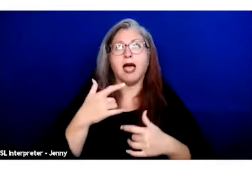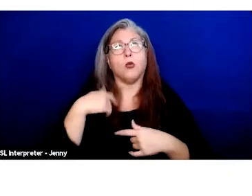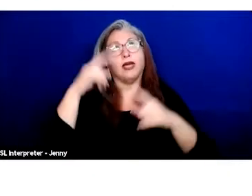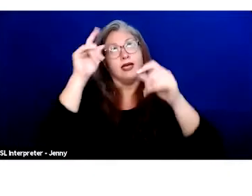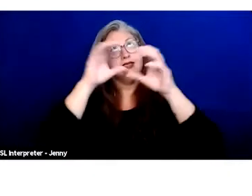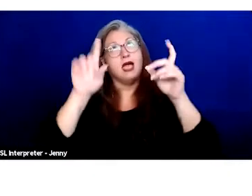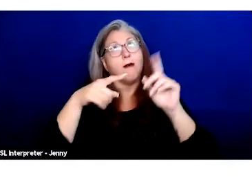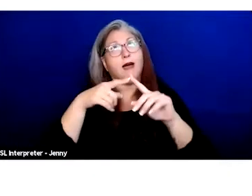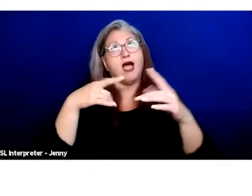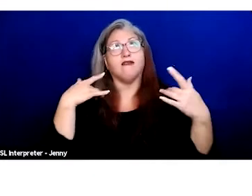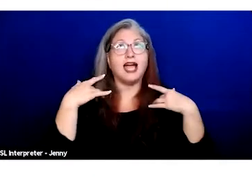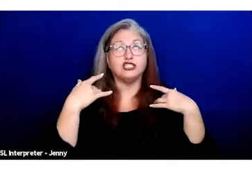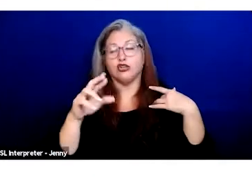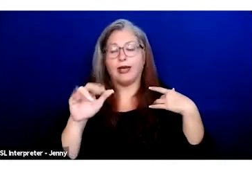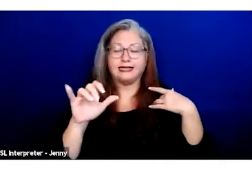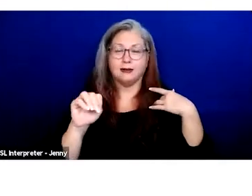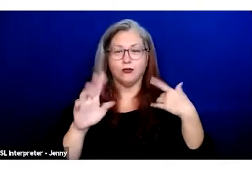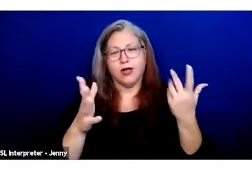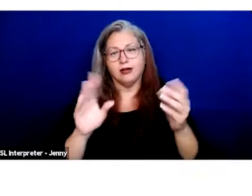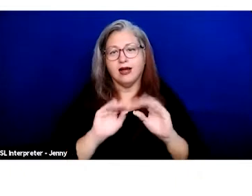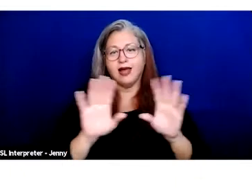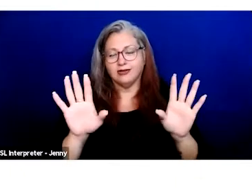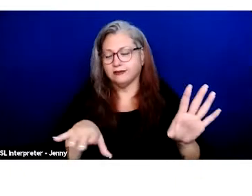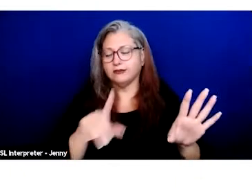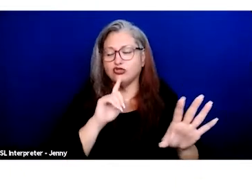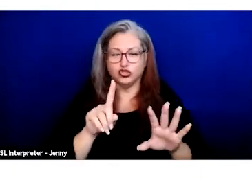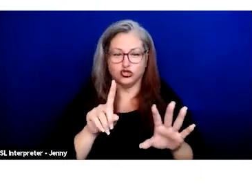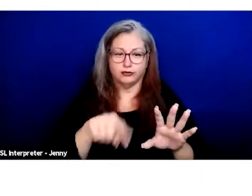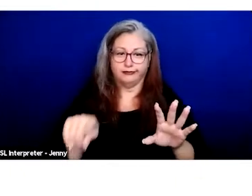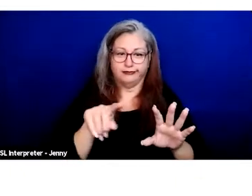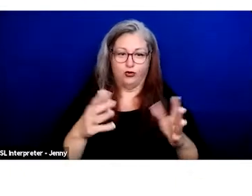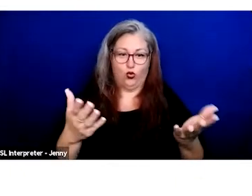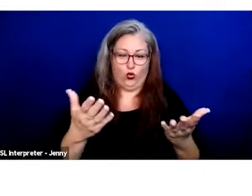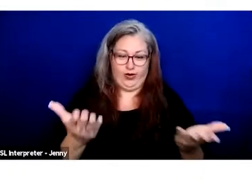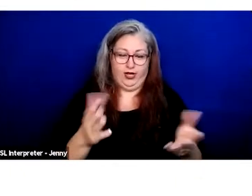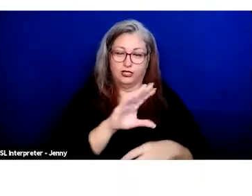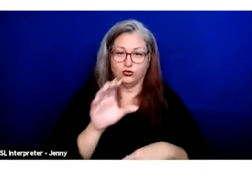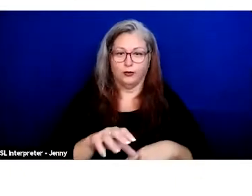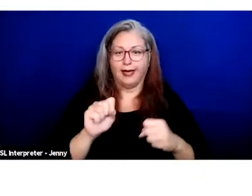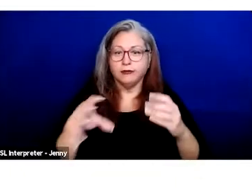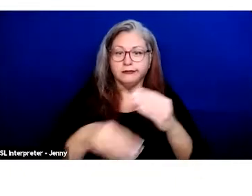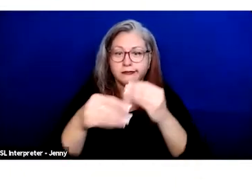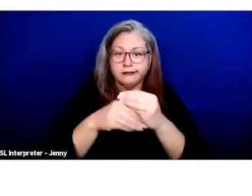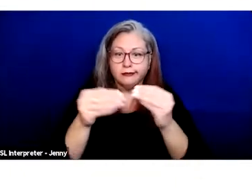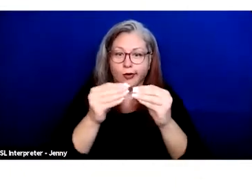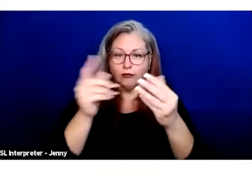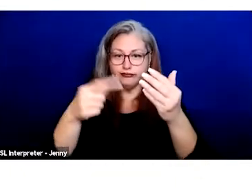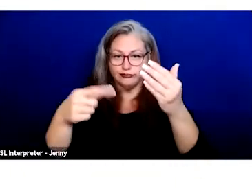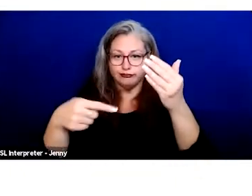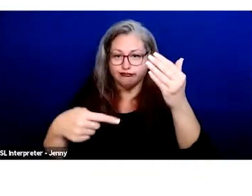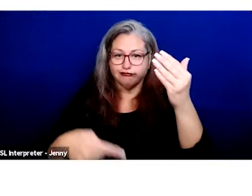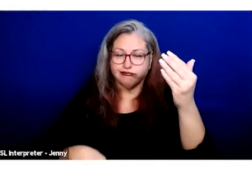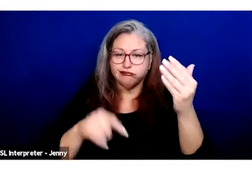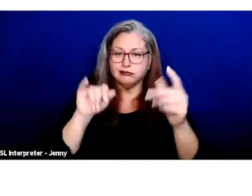about fashion racism, right? And obviously, I'm sure everybody on this Zoom right now could add to this list. The list goes on and on and